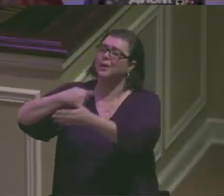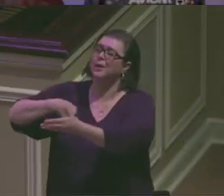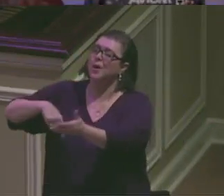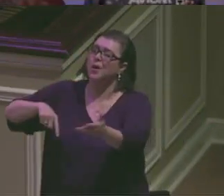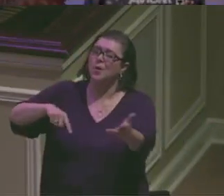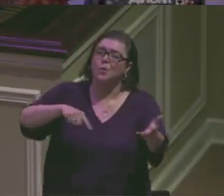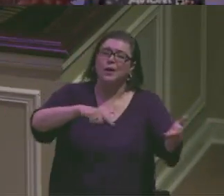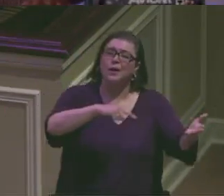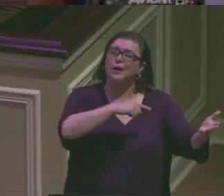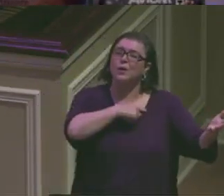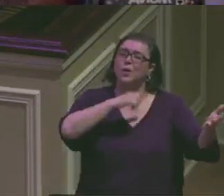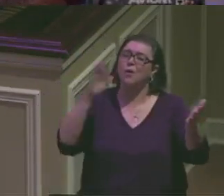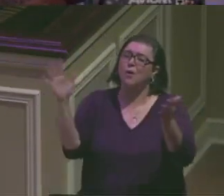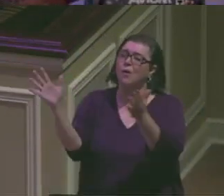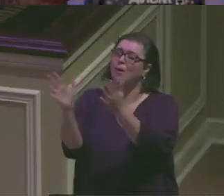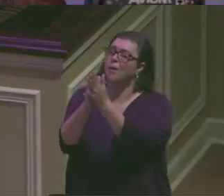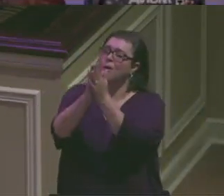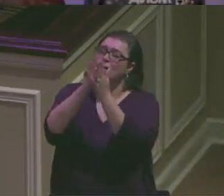name. We